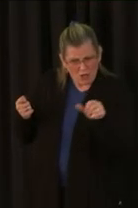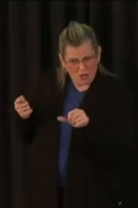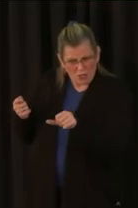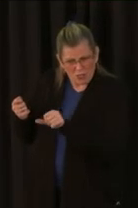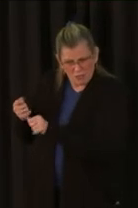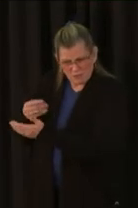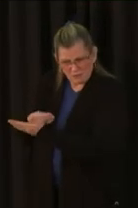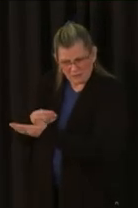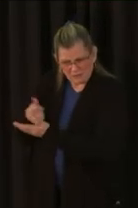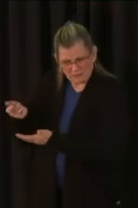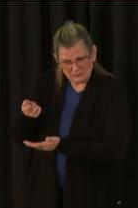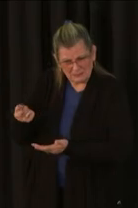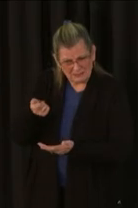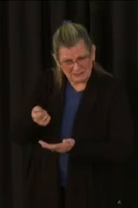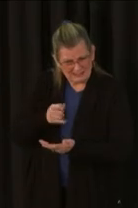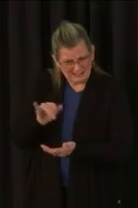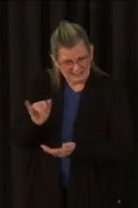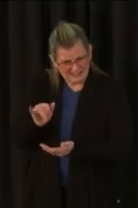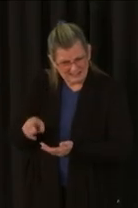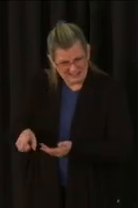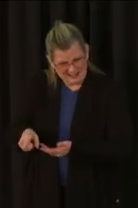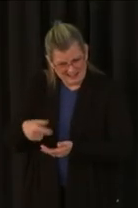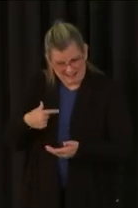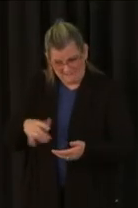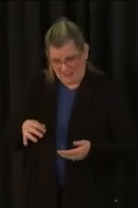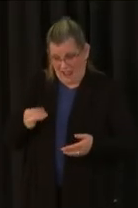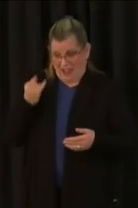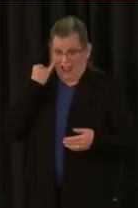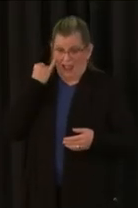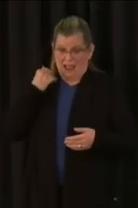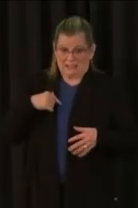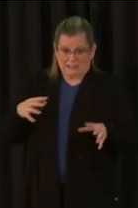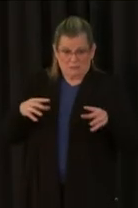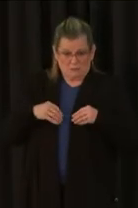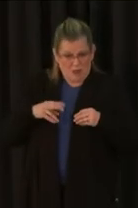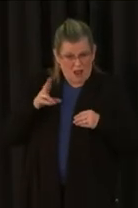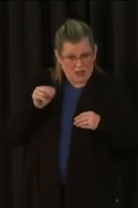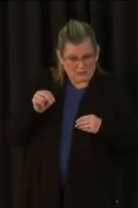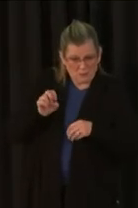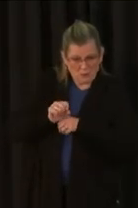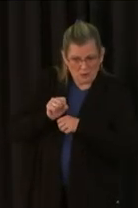for salary, but instead uses it for one of the other approved areas?